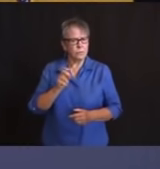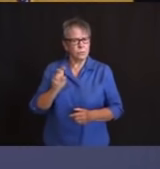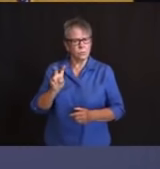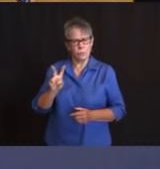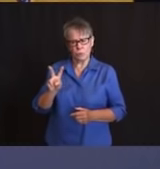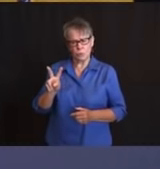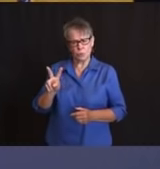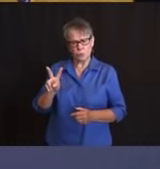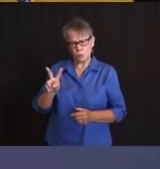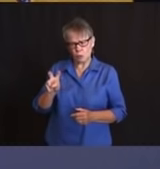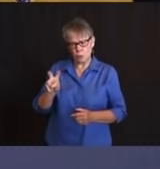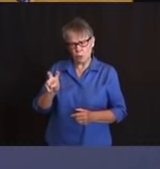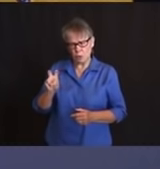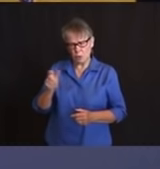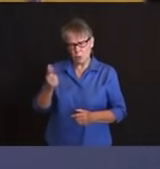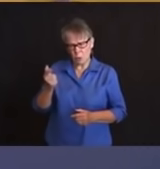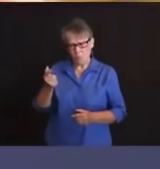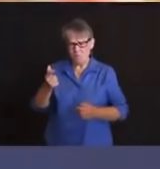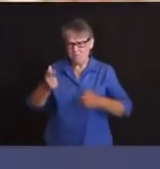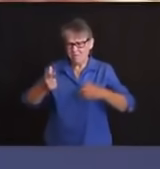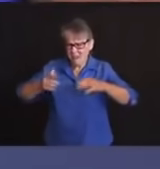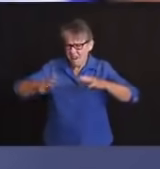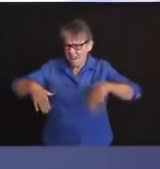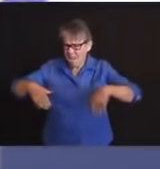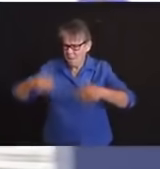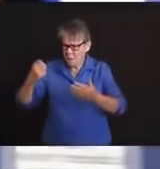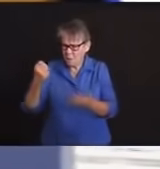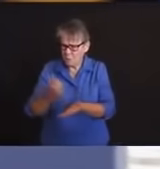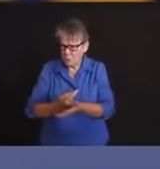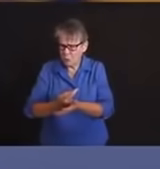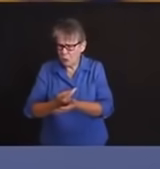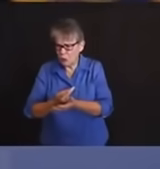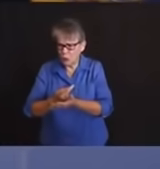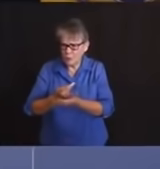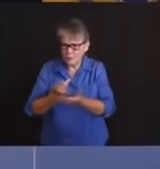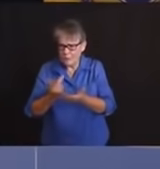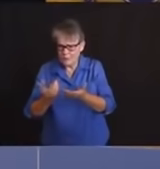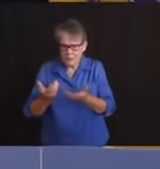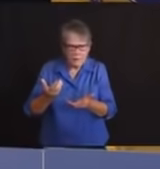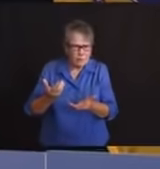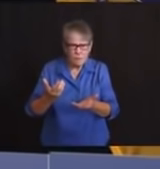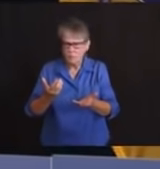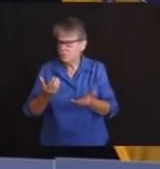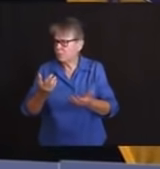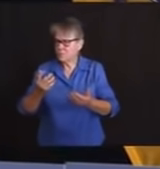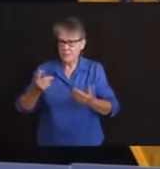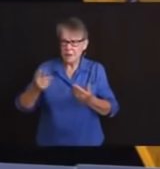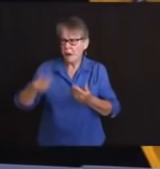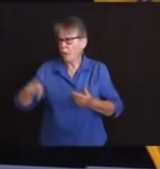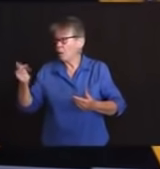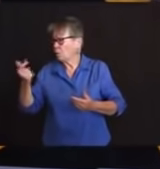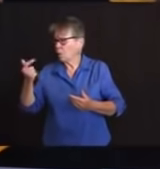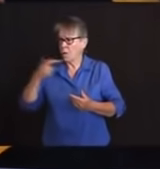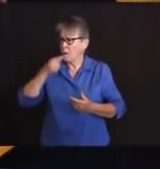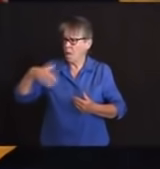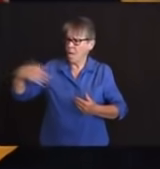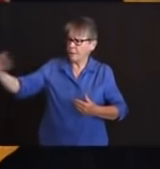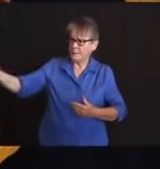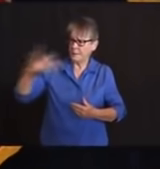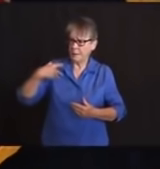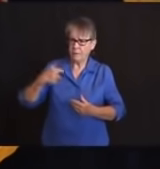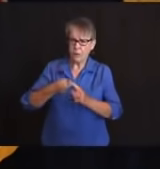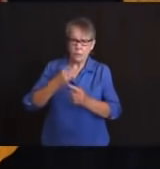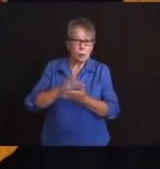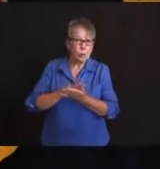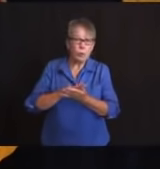Yes, that's right. And on the 221 number, just a point of clarification, that could be because they're working with the county to just understand something